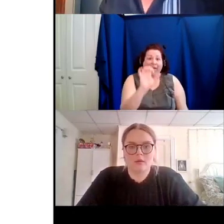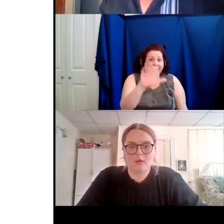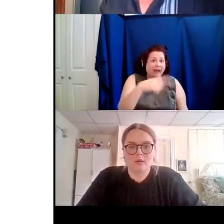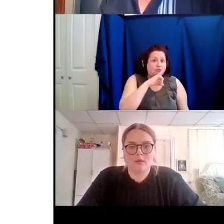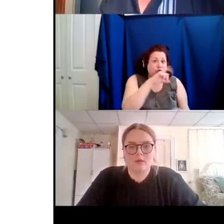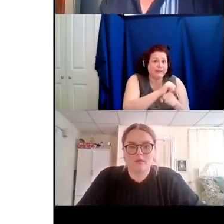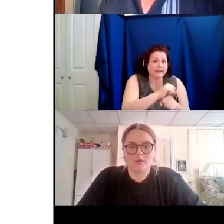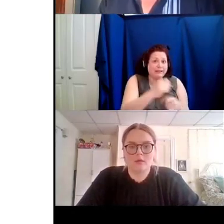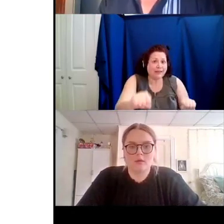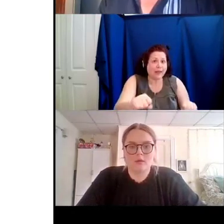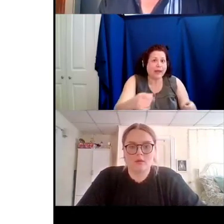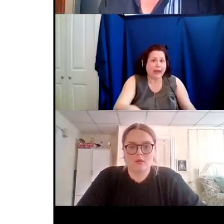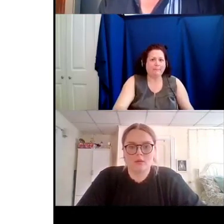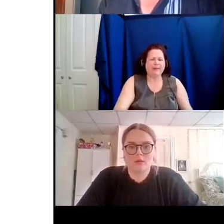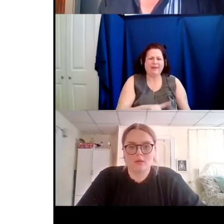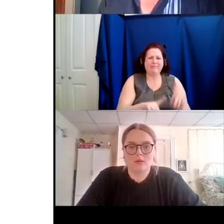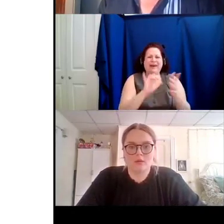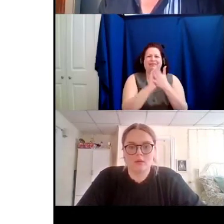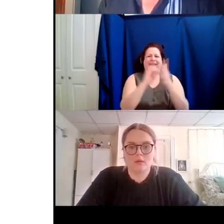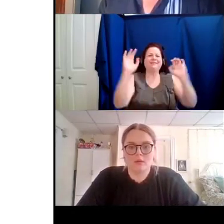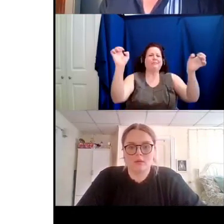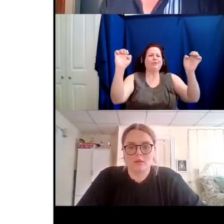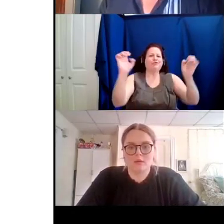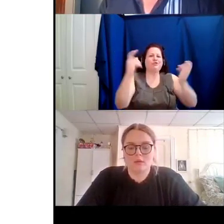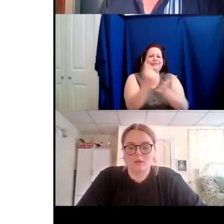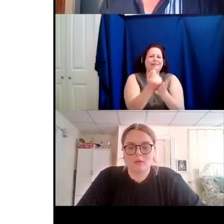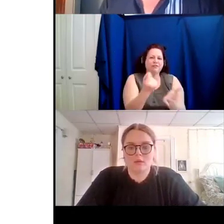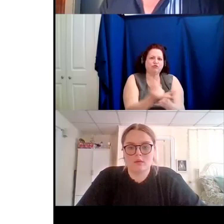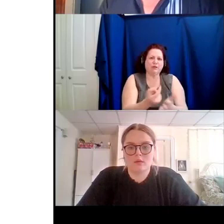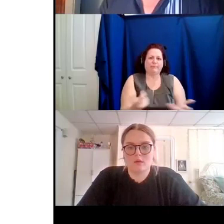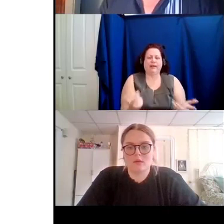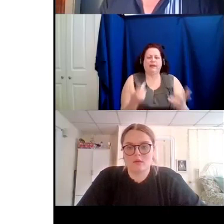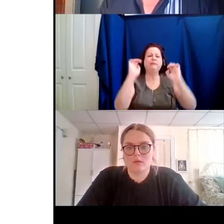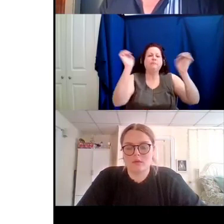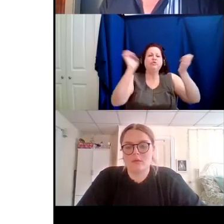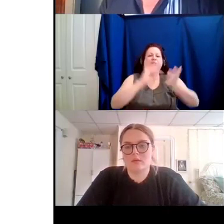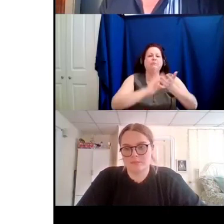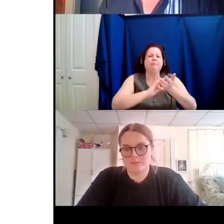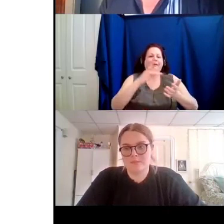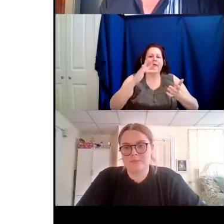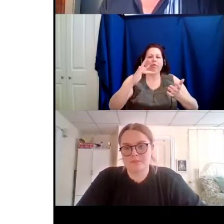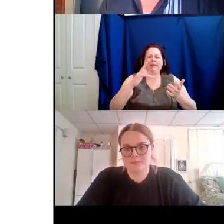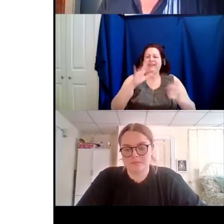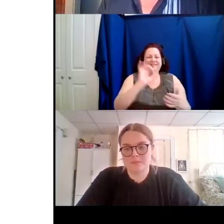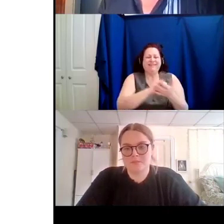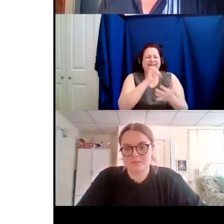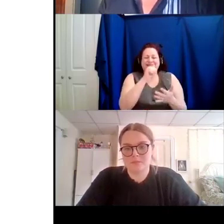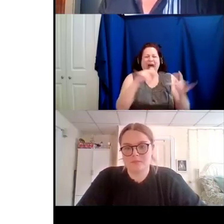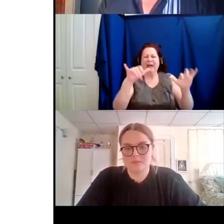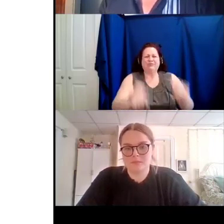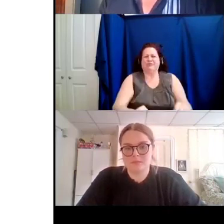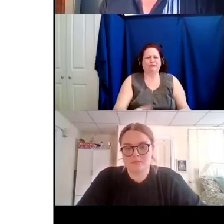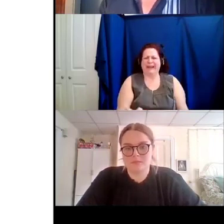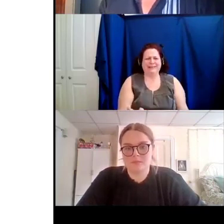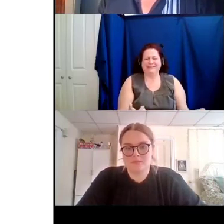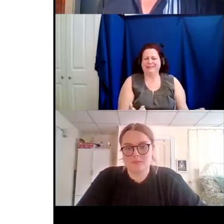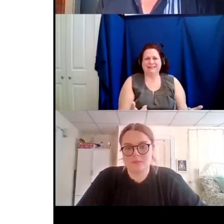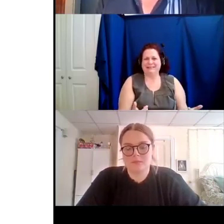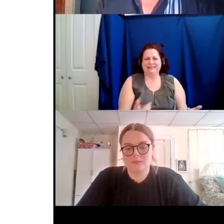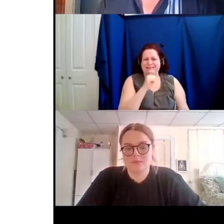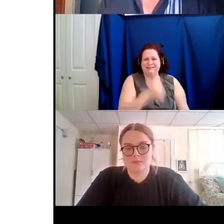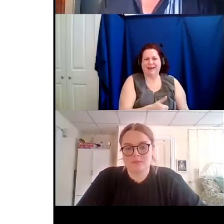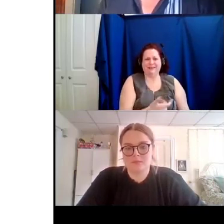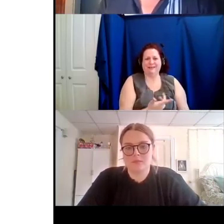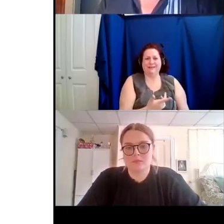concern. But that would be emergency treatment. That would be emergency medical treatment. That would not be a restraint. It would fall outside of restraint, and it should